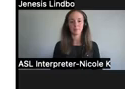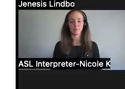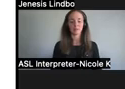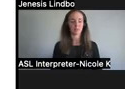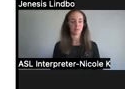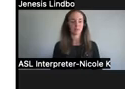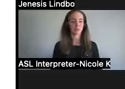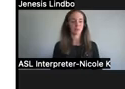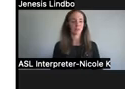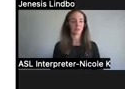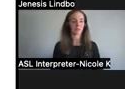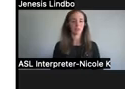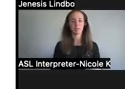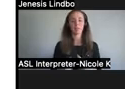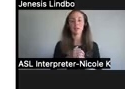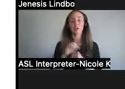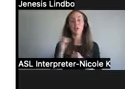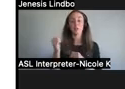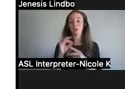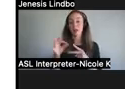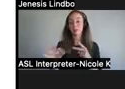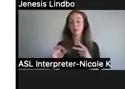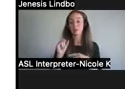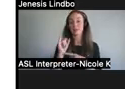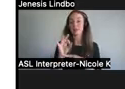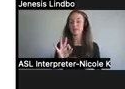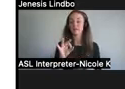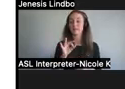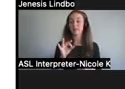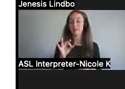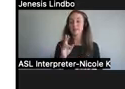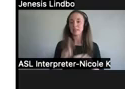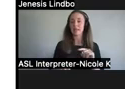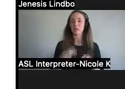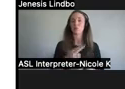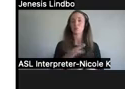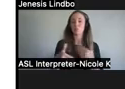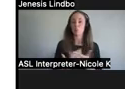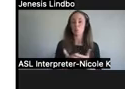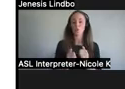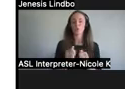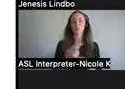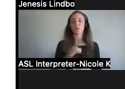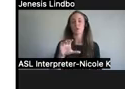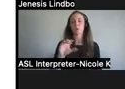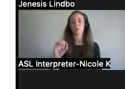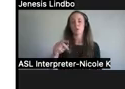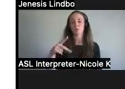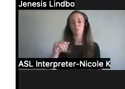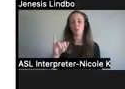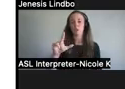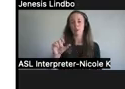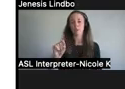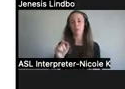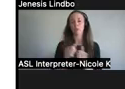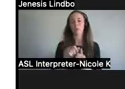Another option for someone who can only access part of the controls on a controller is using Co-Pilot with the Xbox Adaptive Controller. So we